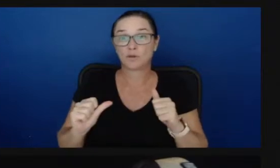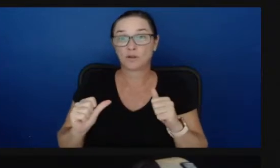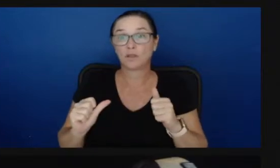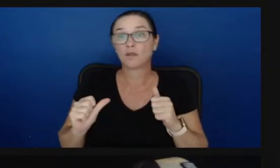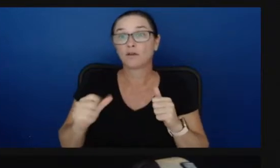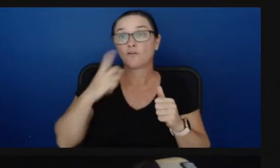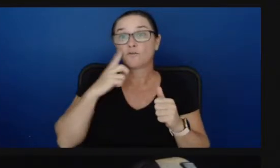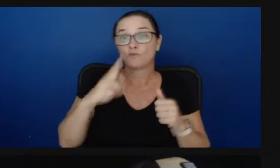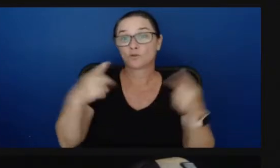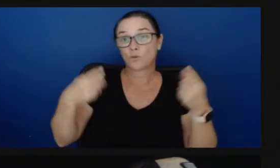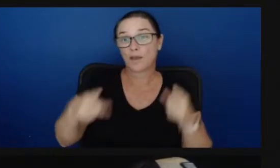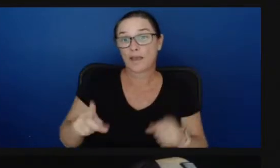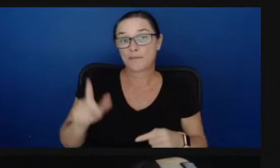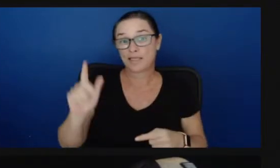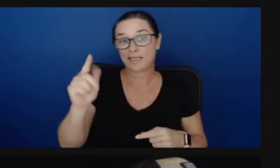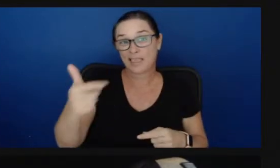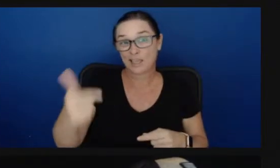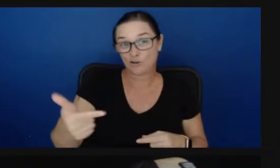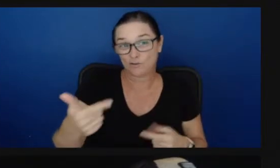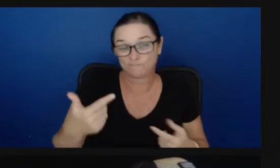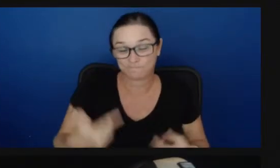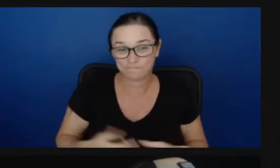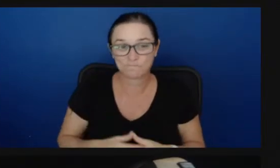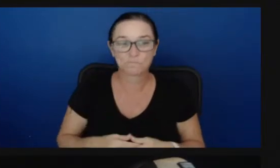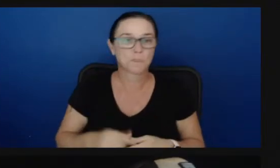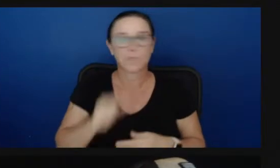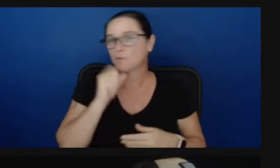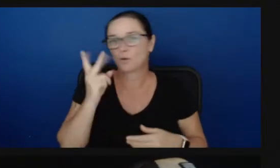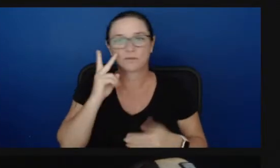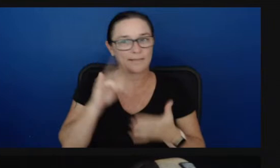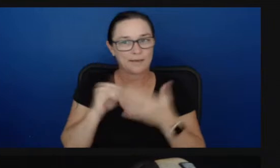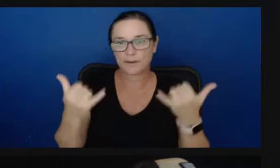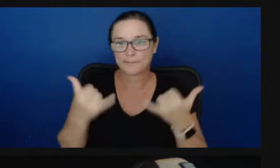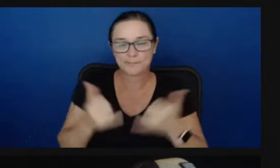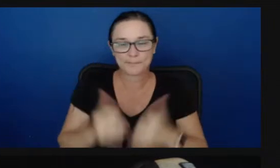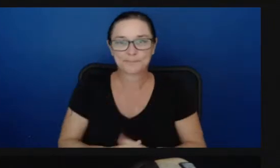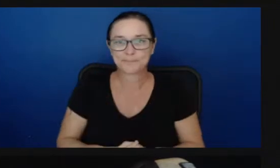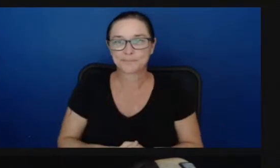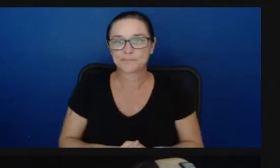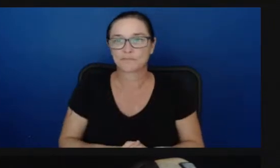So someday it will, but we're not seeing that right now.